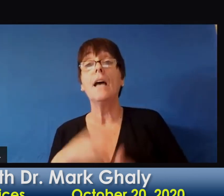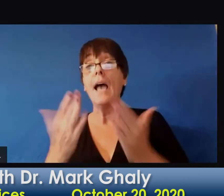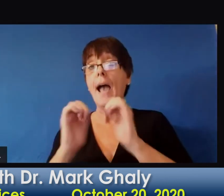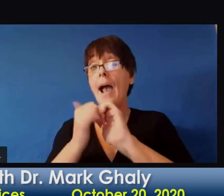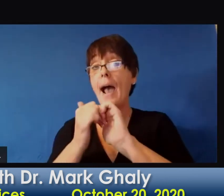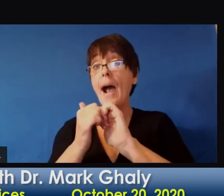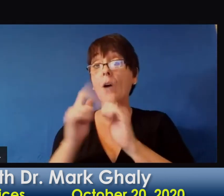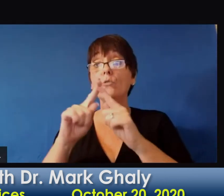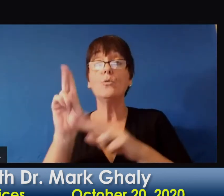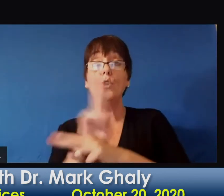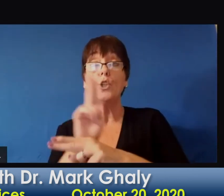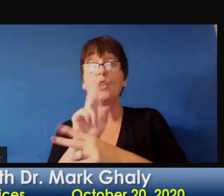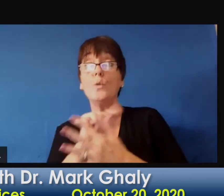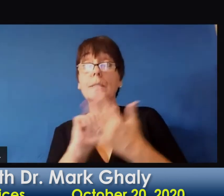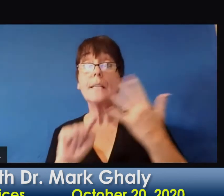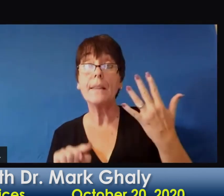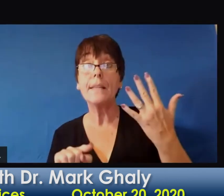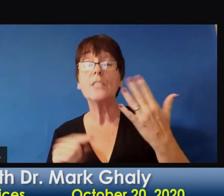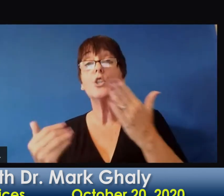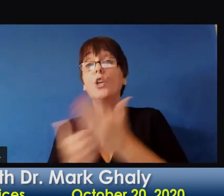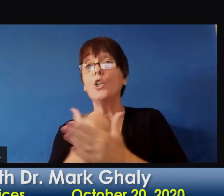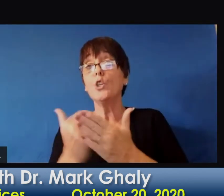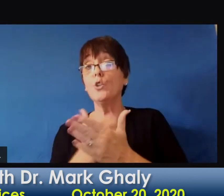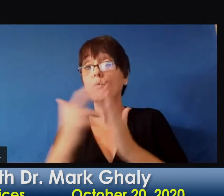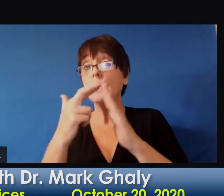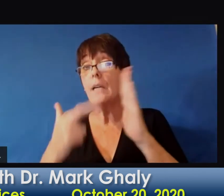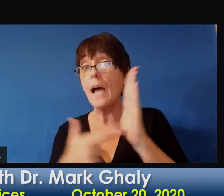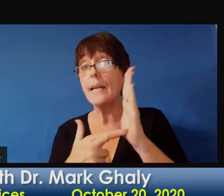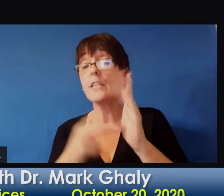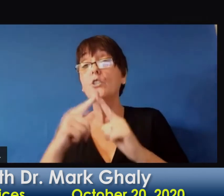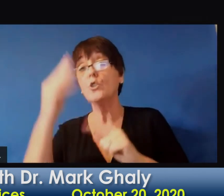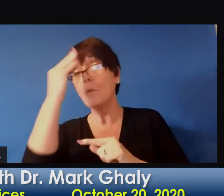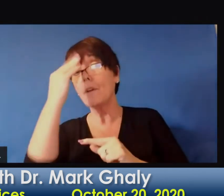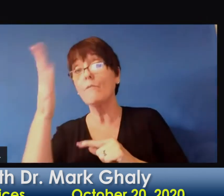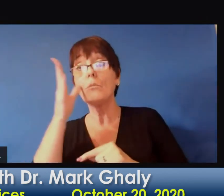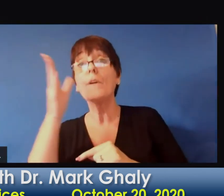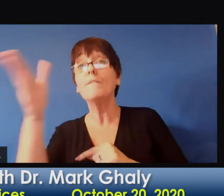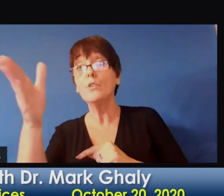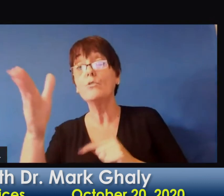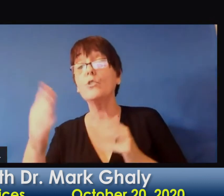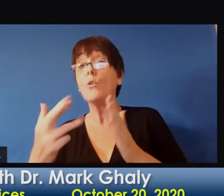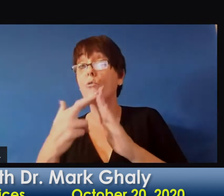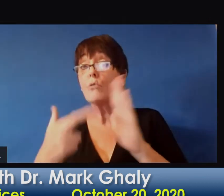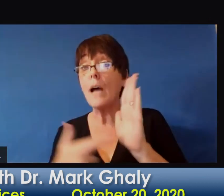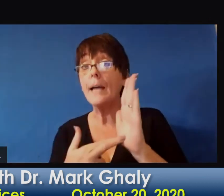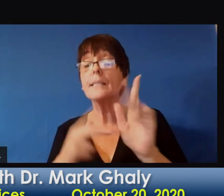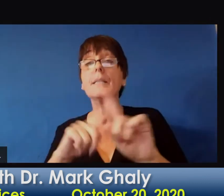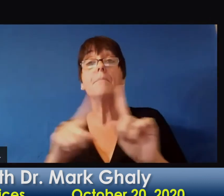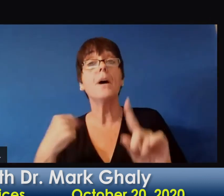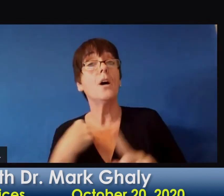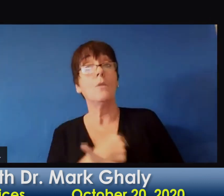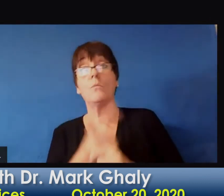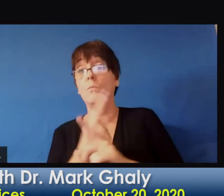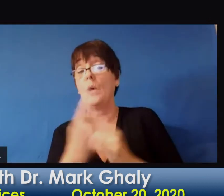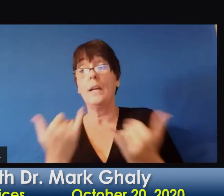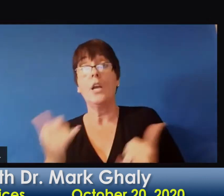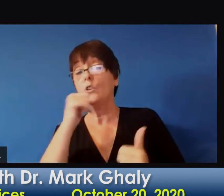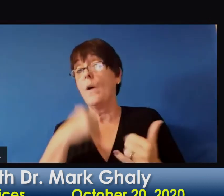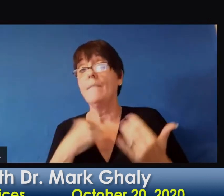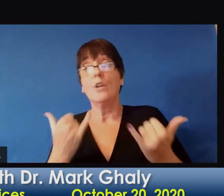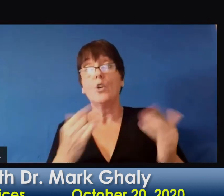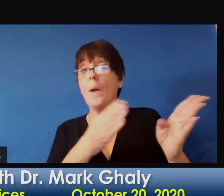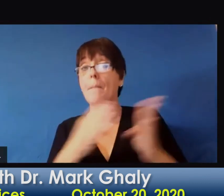how to use this new guidance to inform future guidances. But at the moment, we don't have current plans